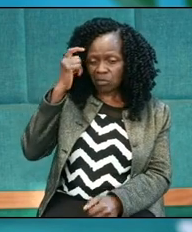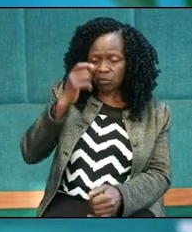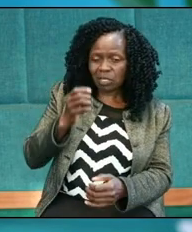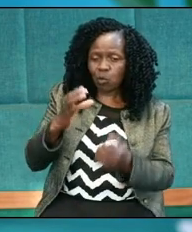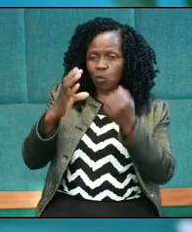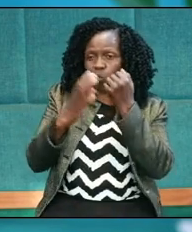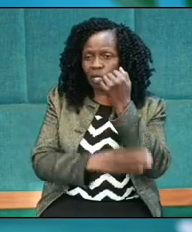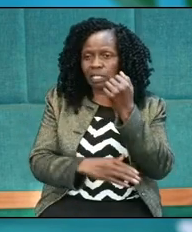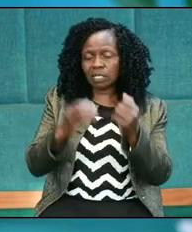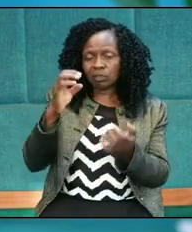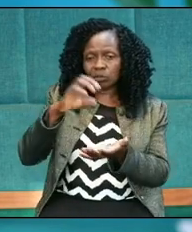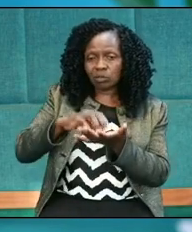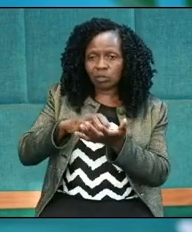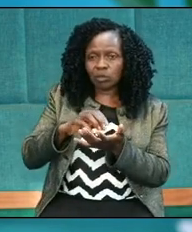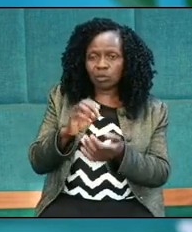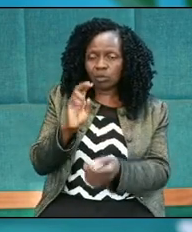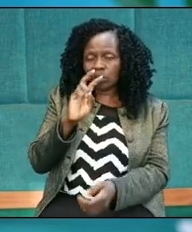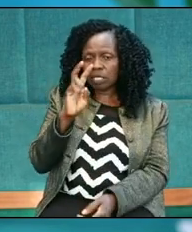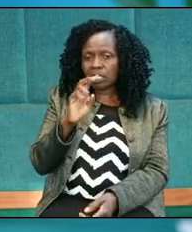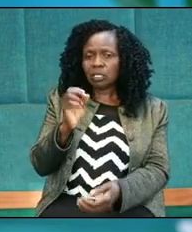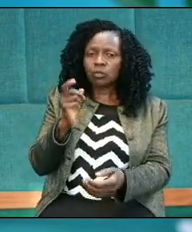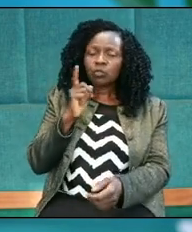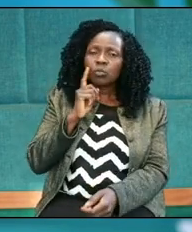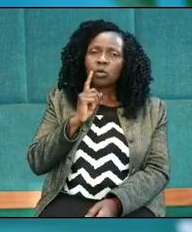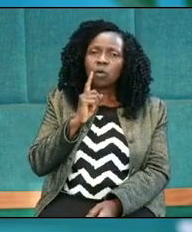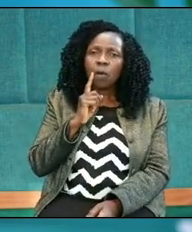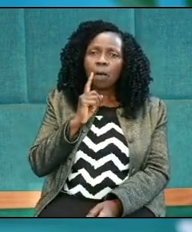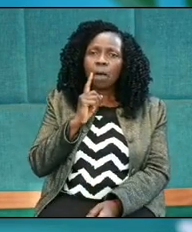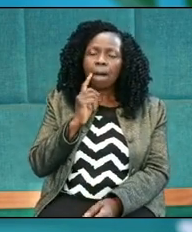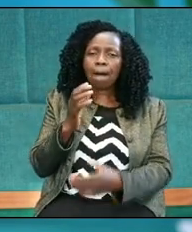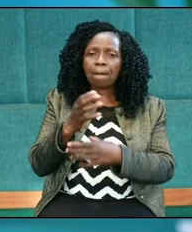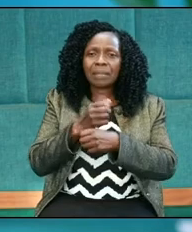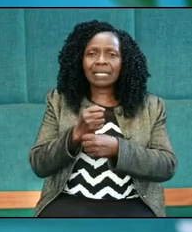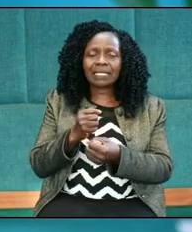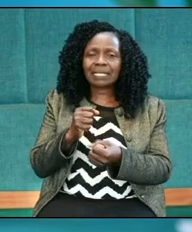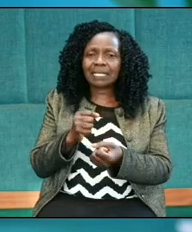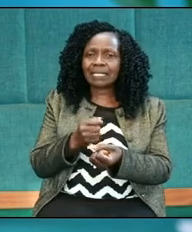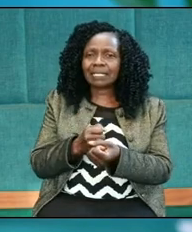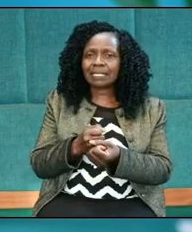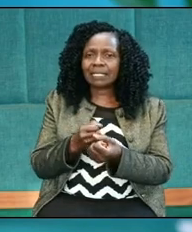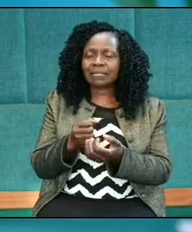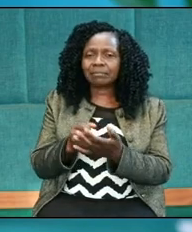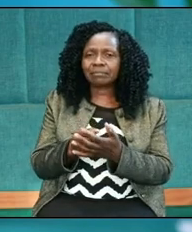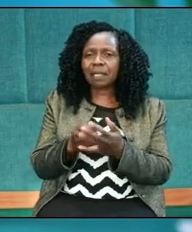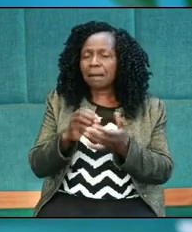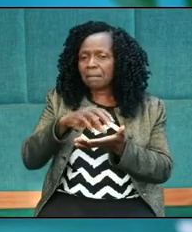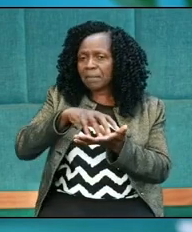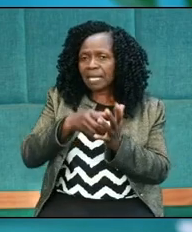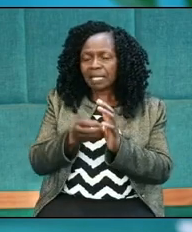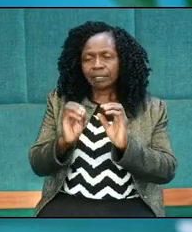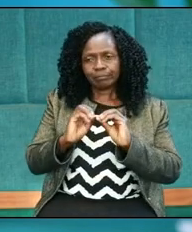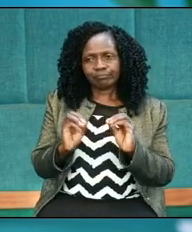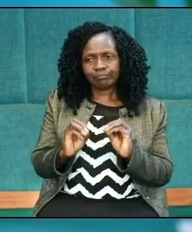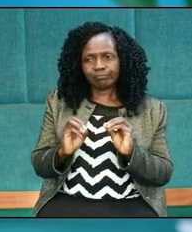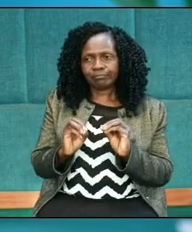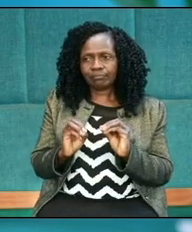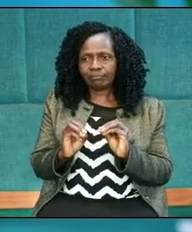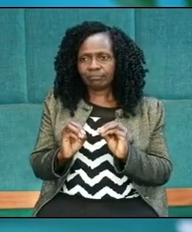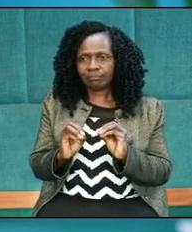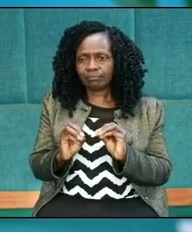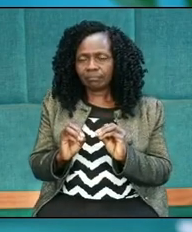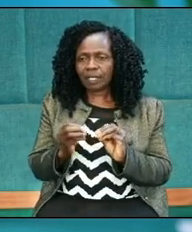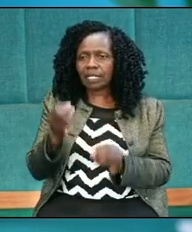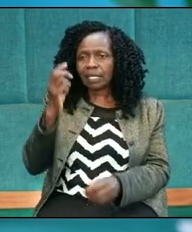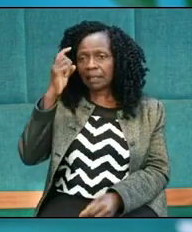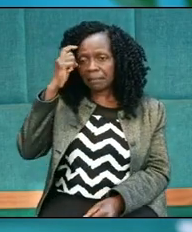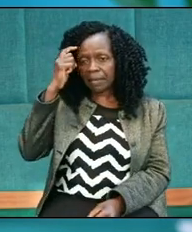that tomorrow will actually make sense. And that is how we start developing the negative thoughts. And of course, the mind sometimes